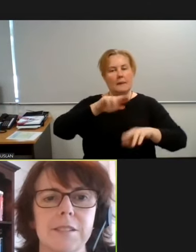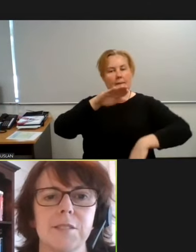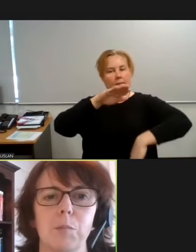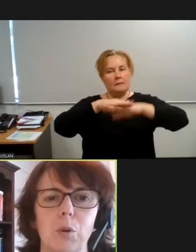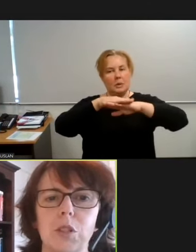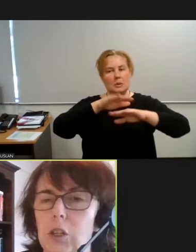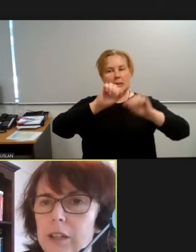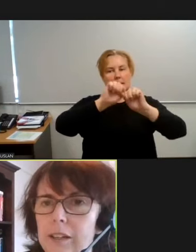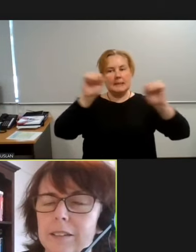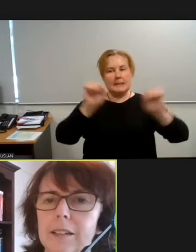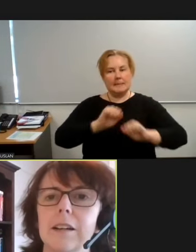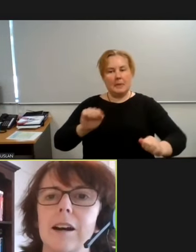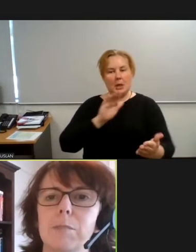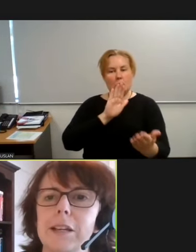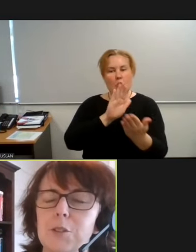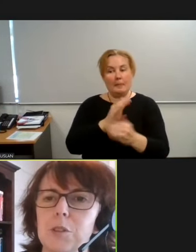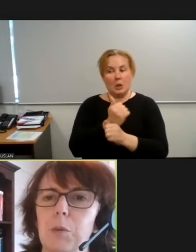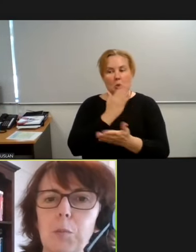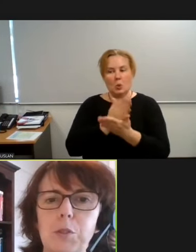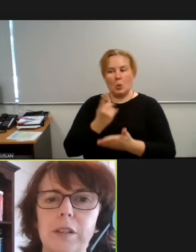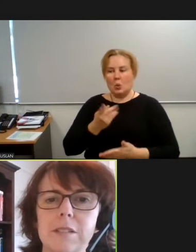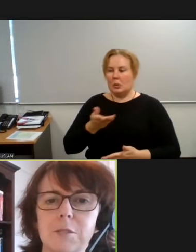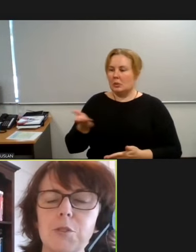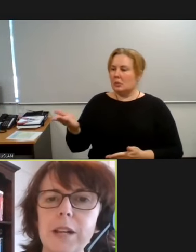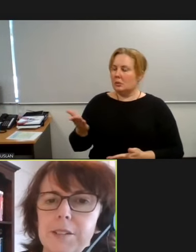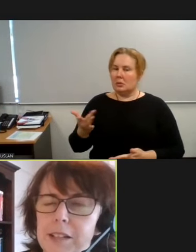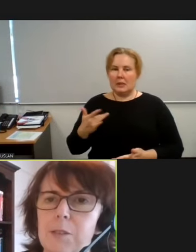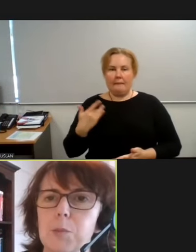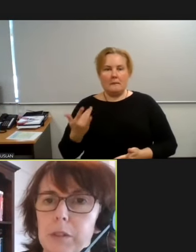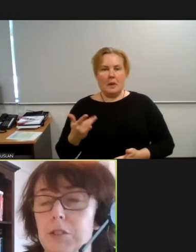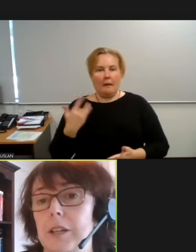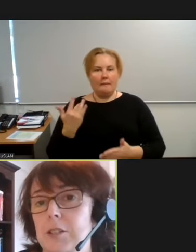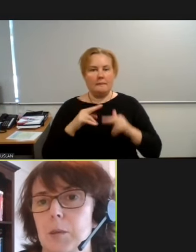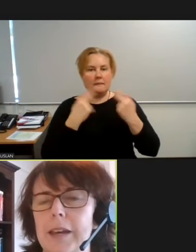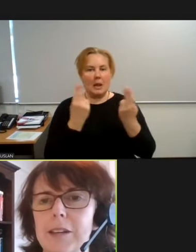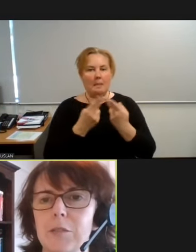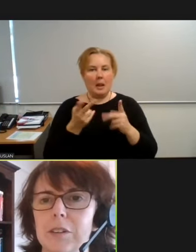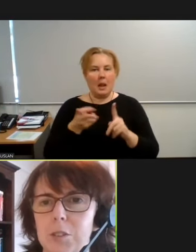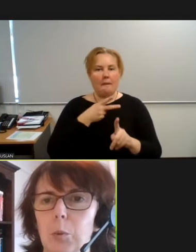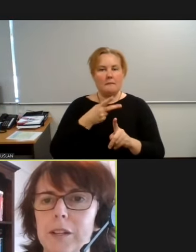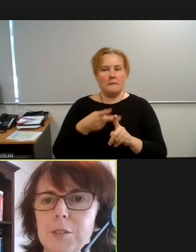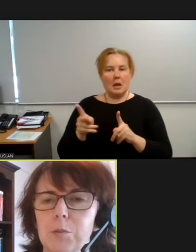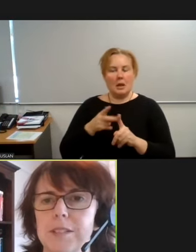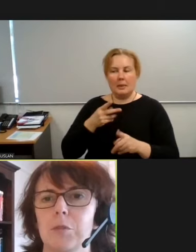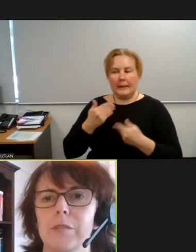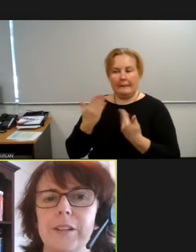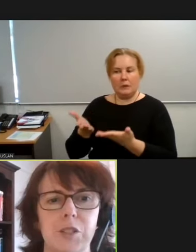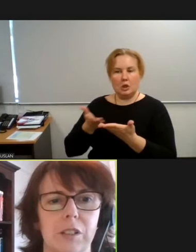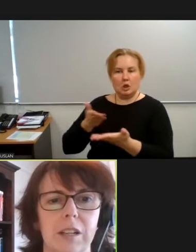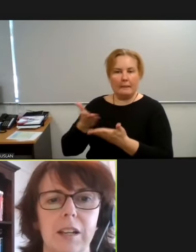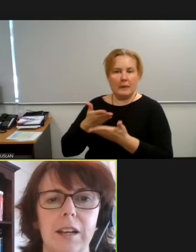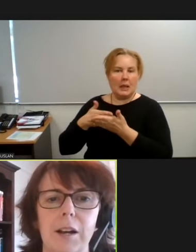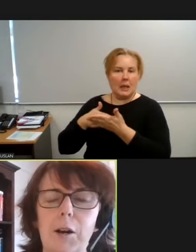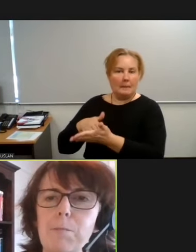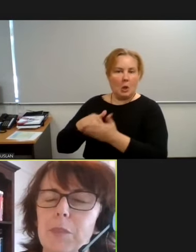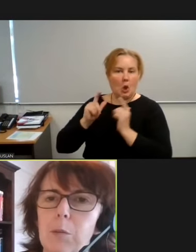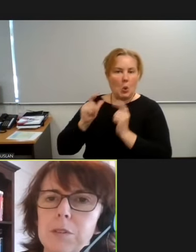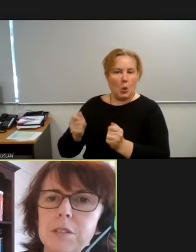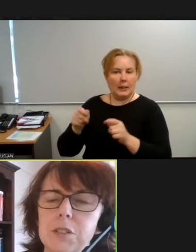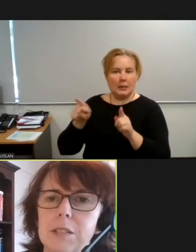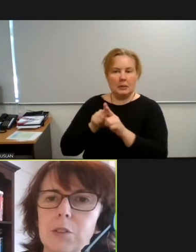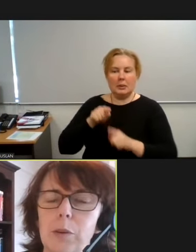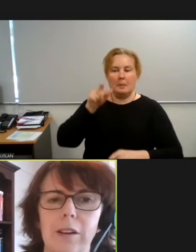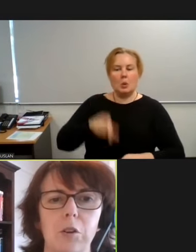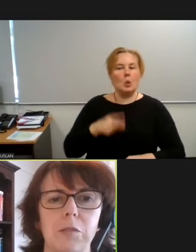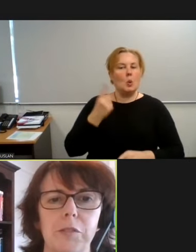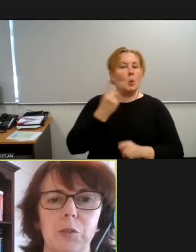victim survivors access support earlier, and making sure that perpetrators are also held accountable and change their behaviour. So working towards that prevention. I wanted